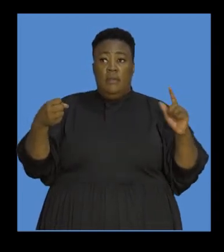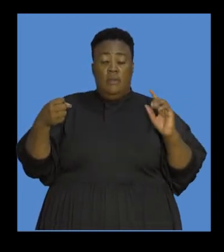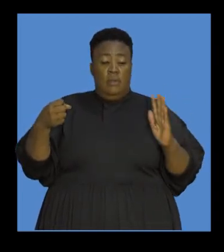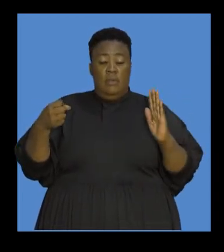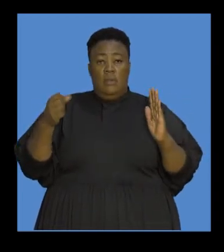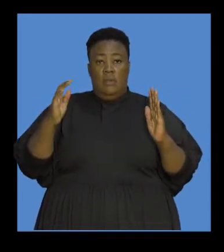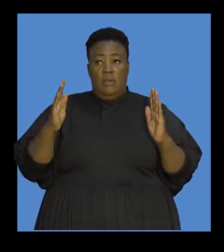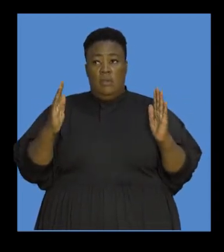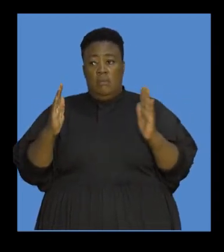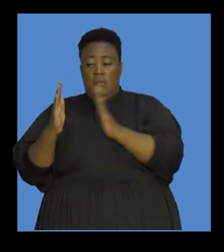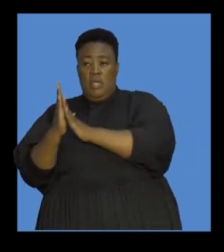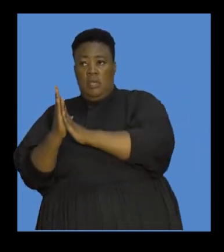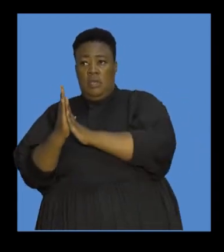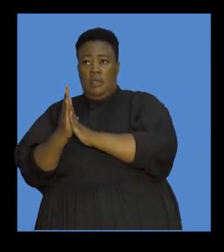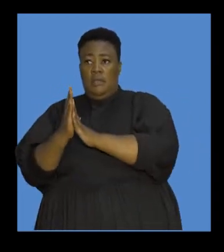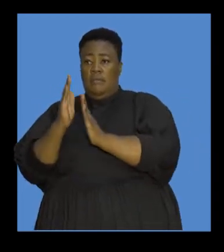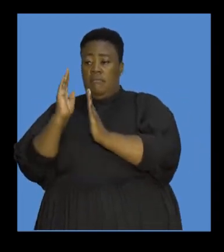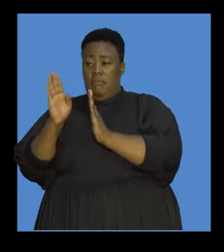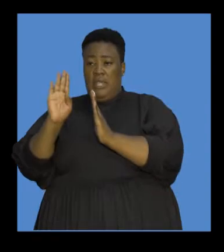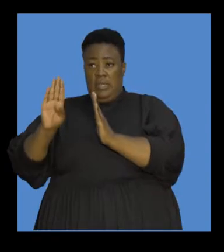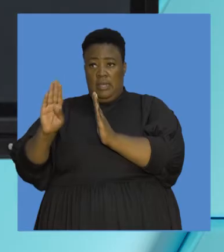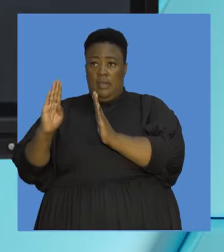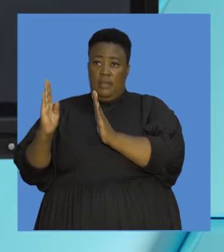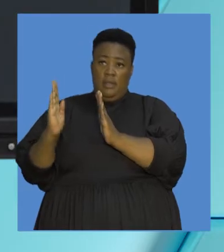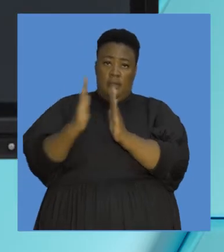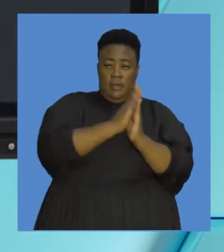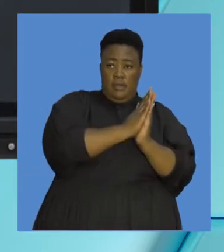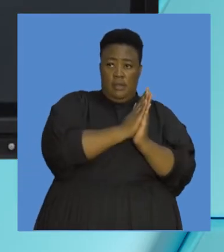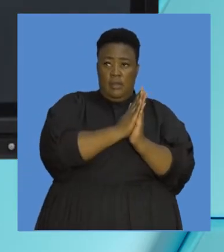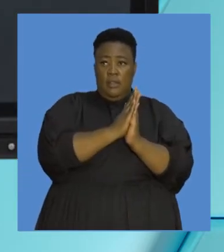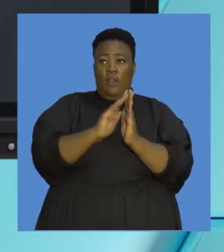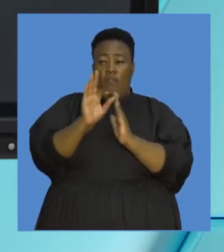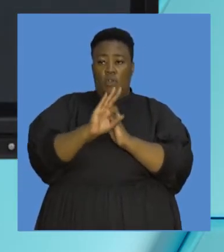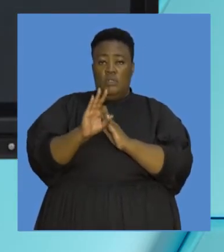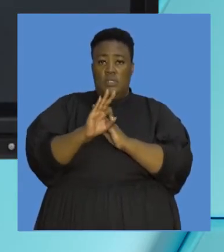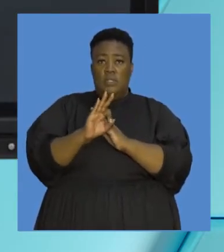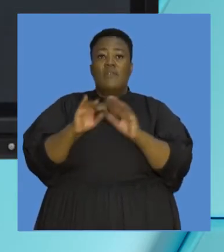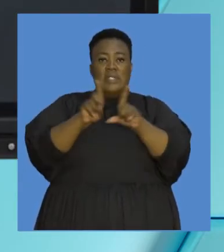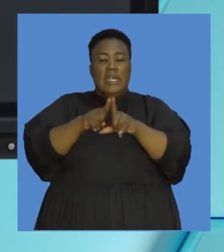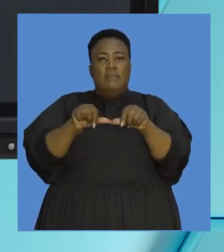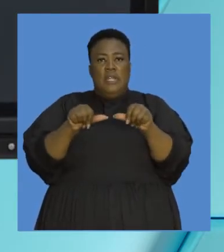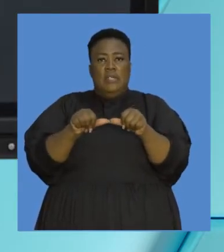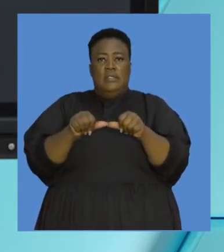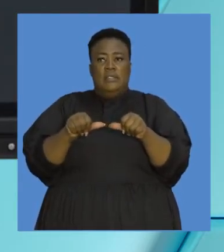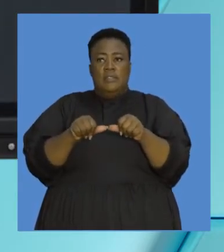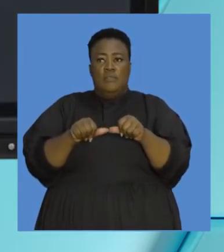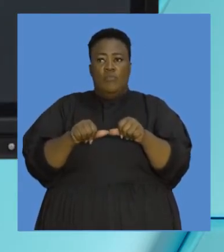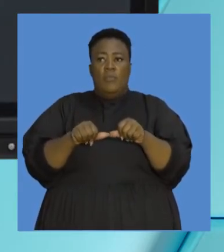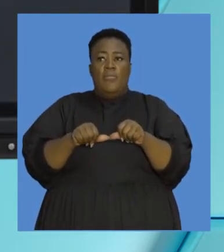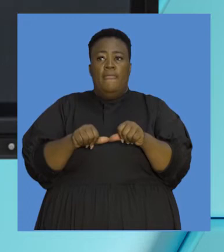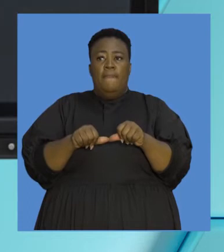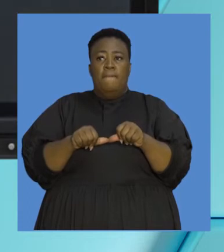if object A exerts a force on object B exerts a force on object A of the